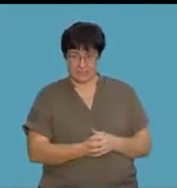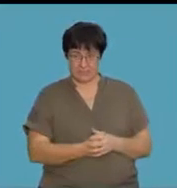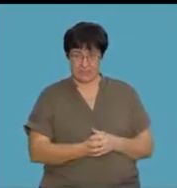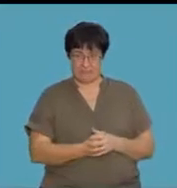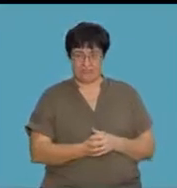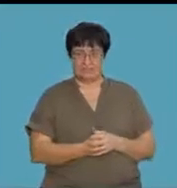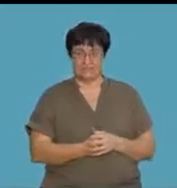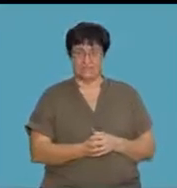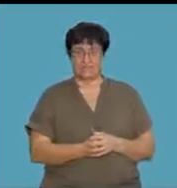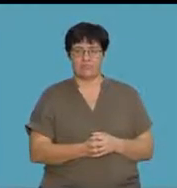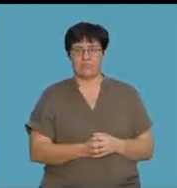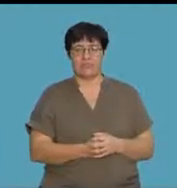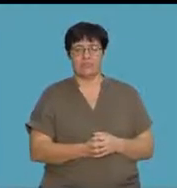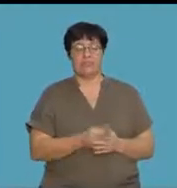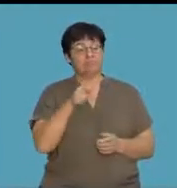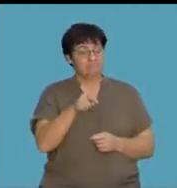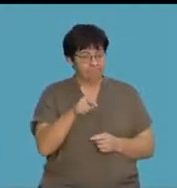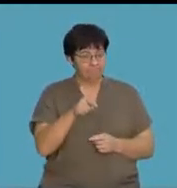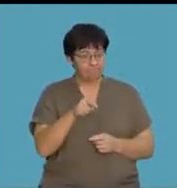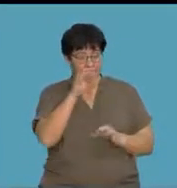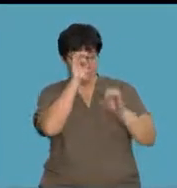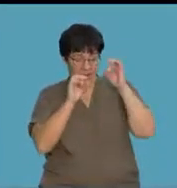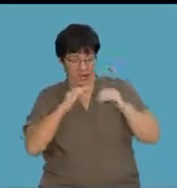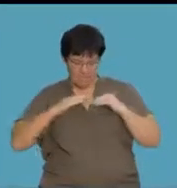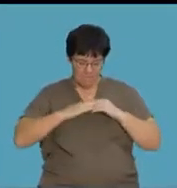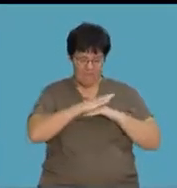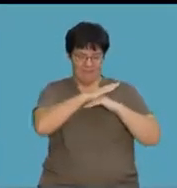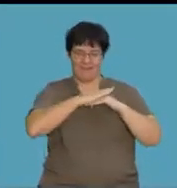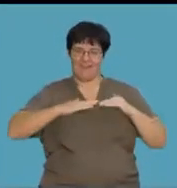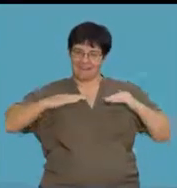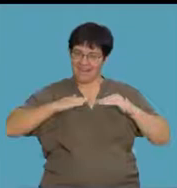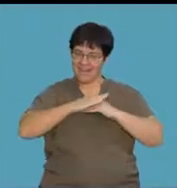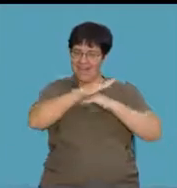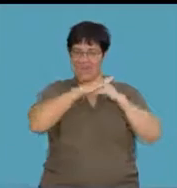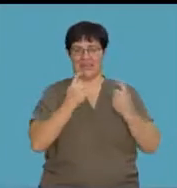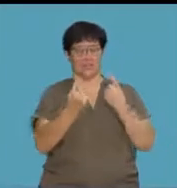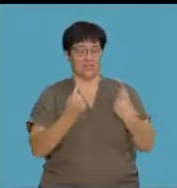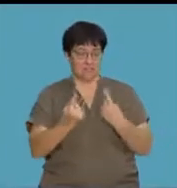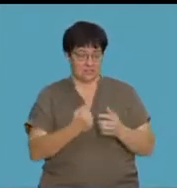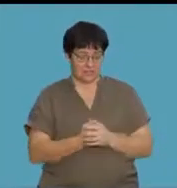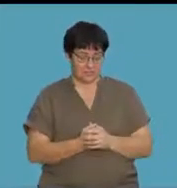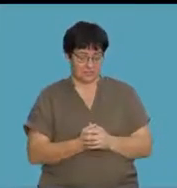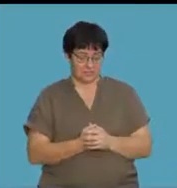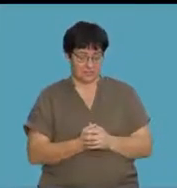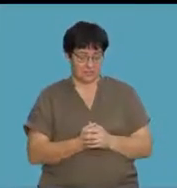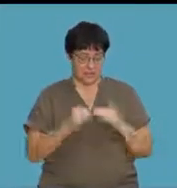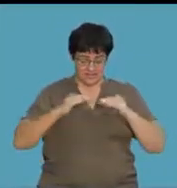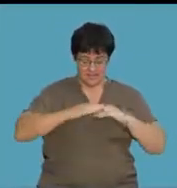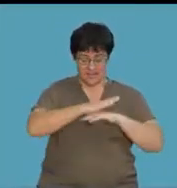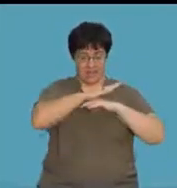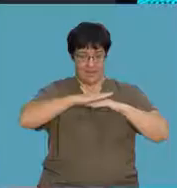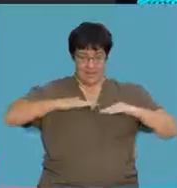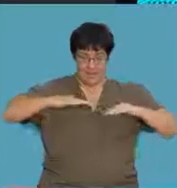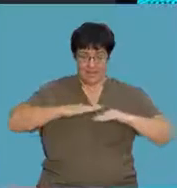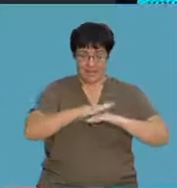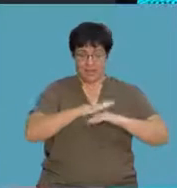the summary, it says here that the particles, they slide past each other. Okay, so sliding suggests that there